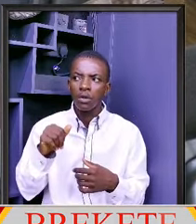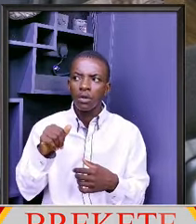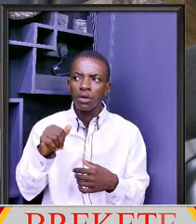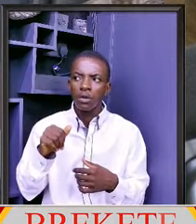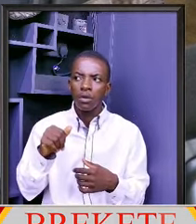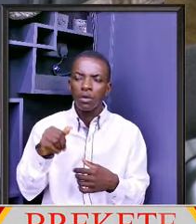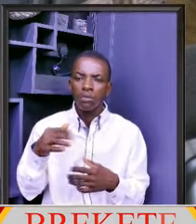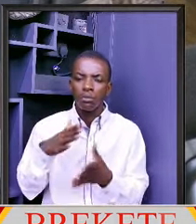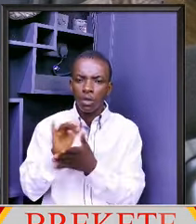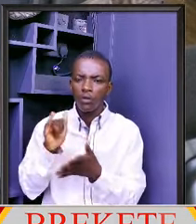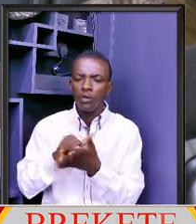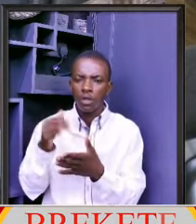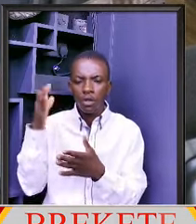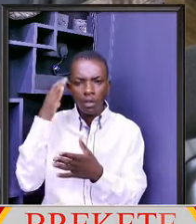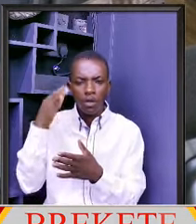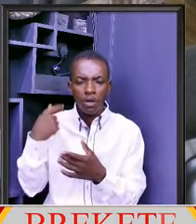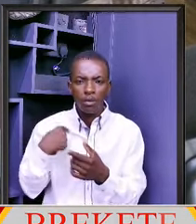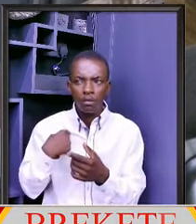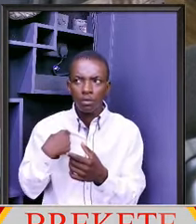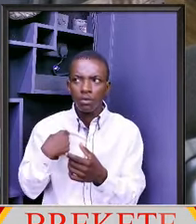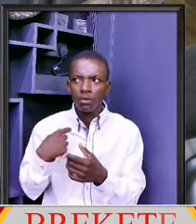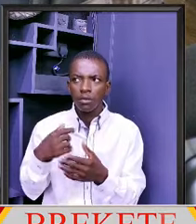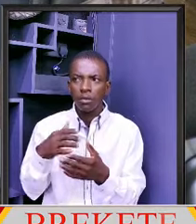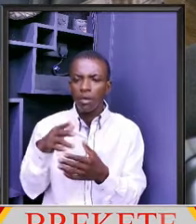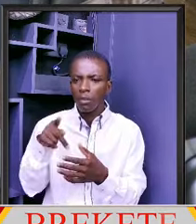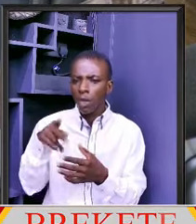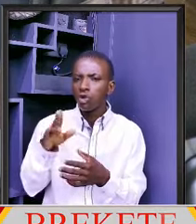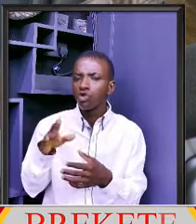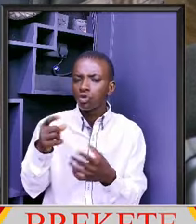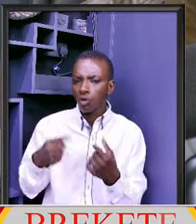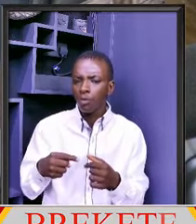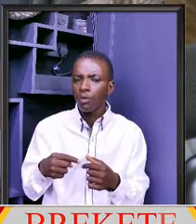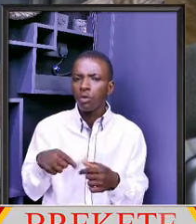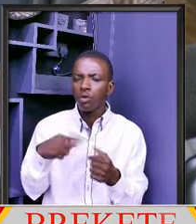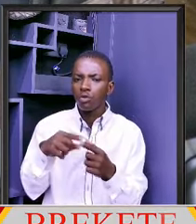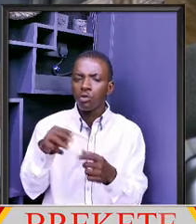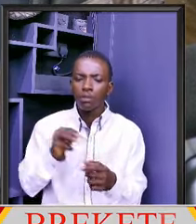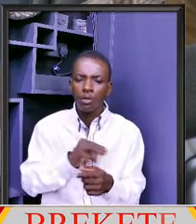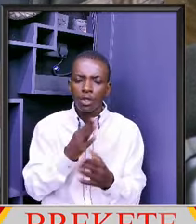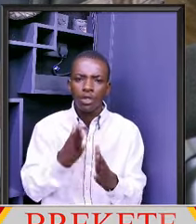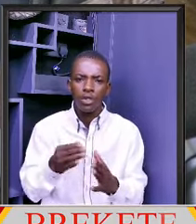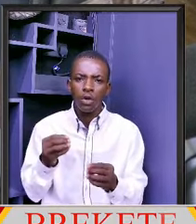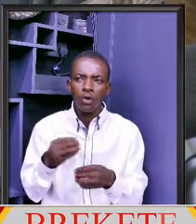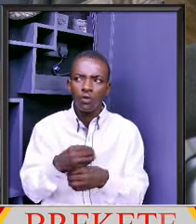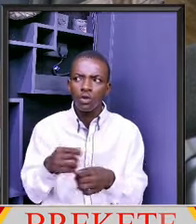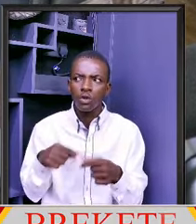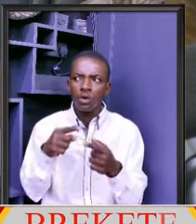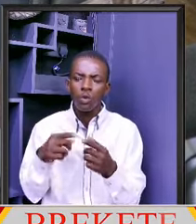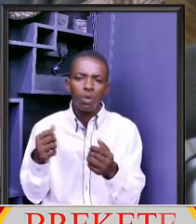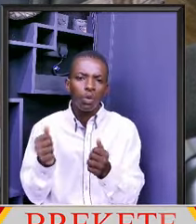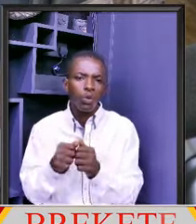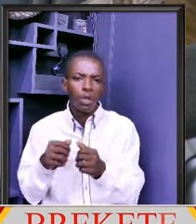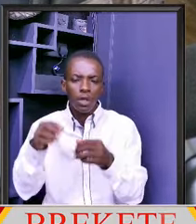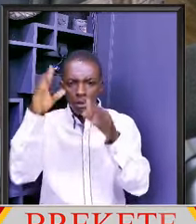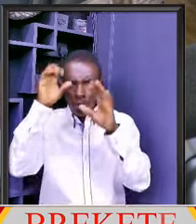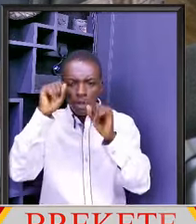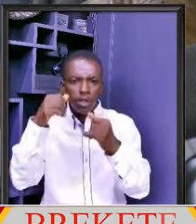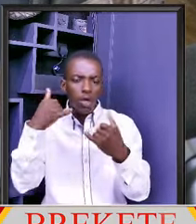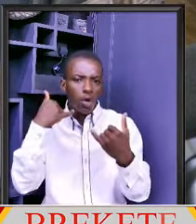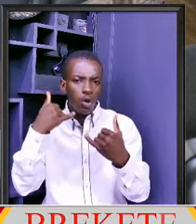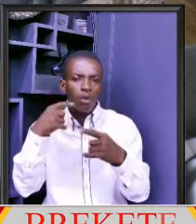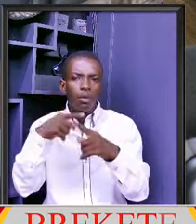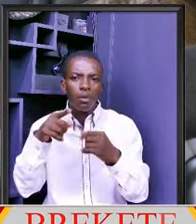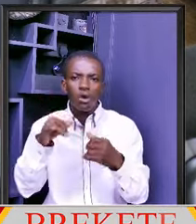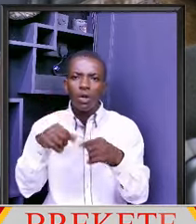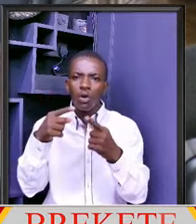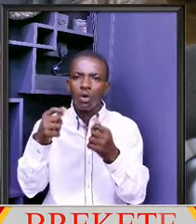I believe he's hearing me. He said, Pius, come. We went to minister's office. I went with the president. I was called, but